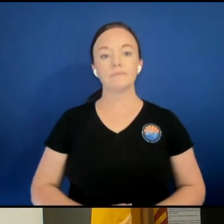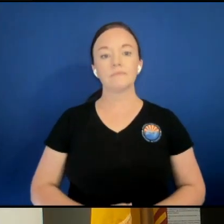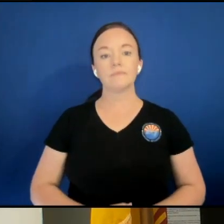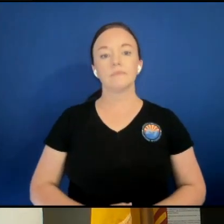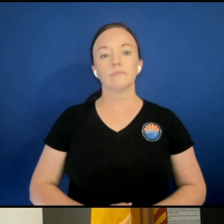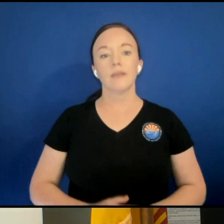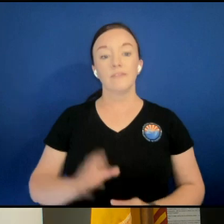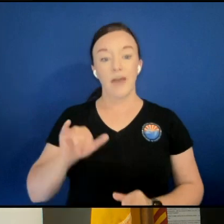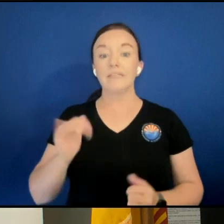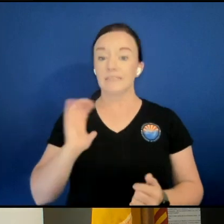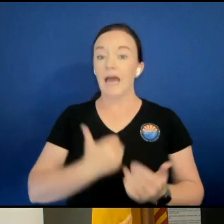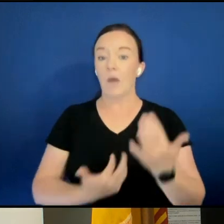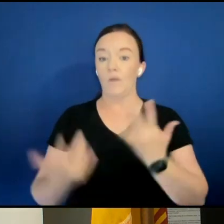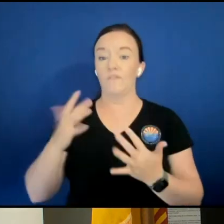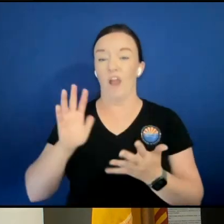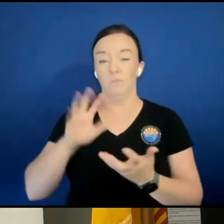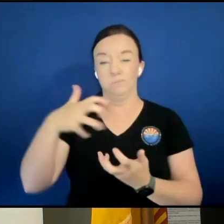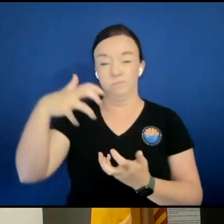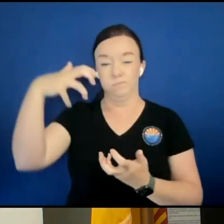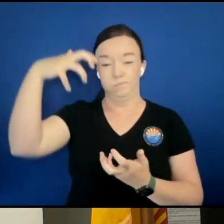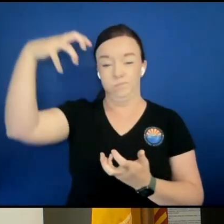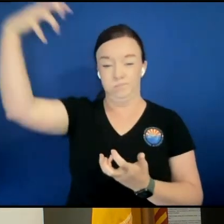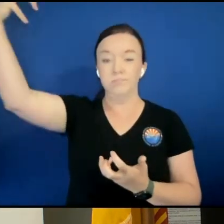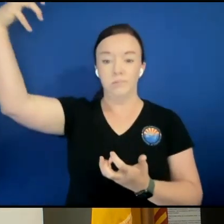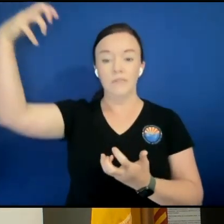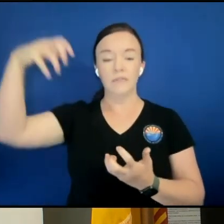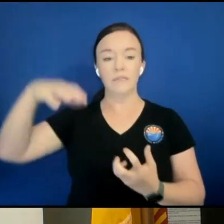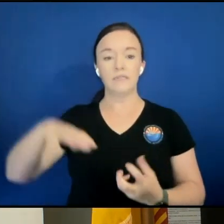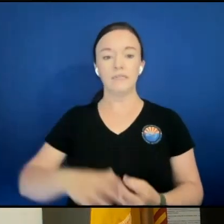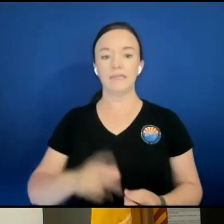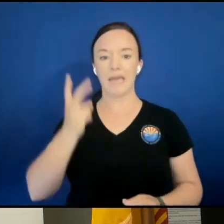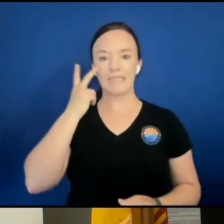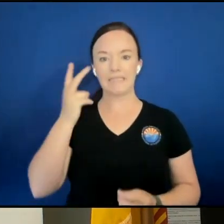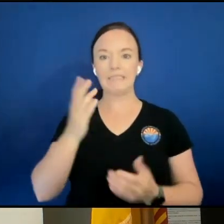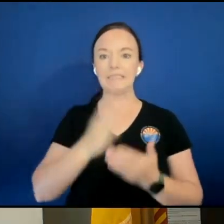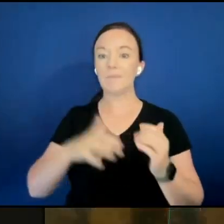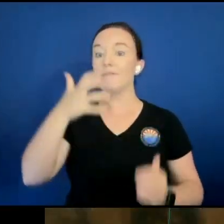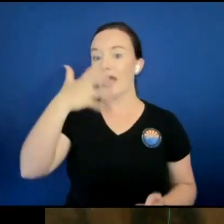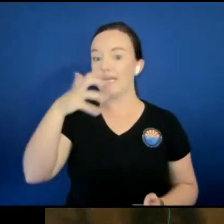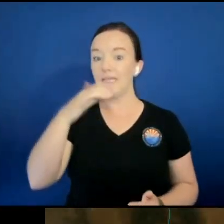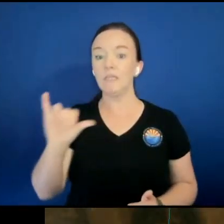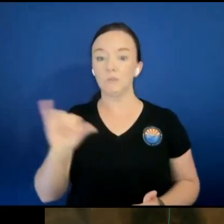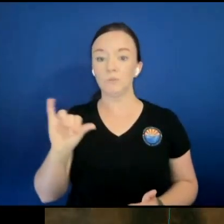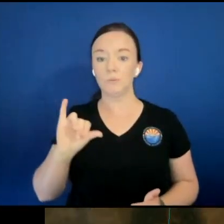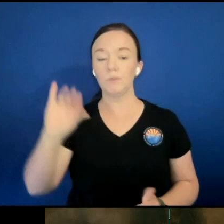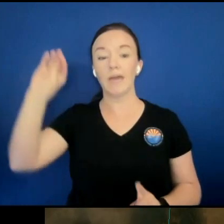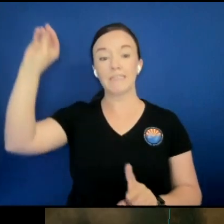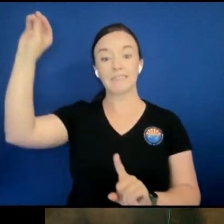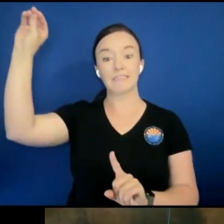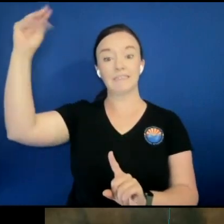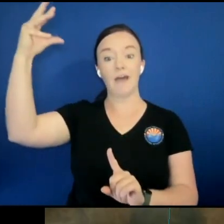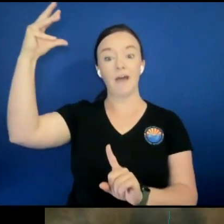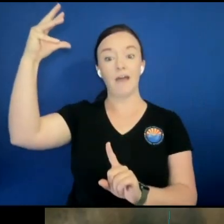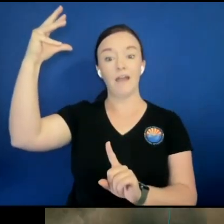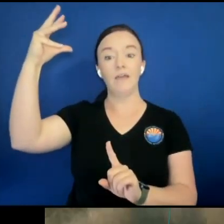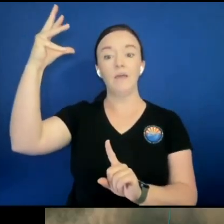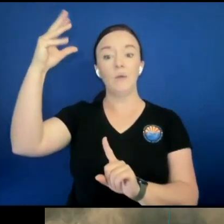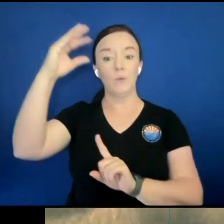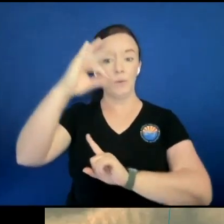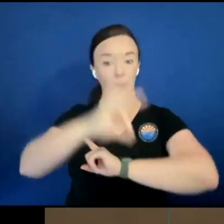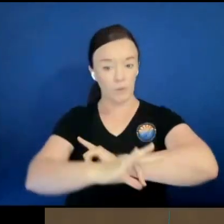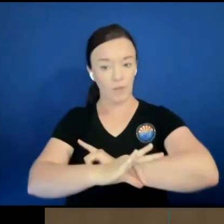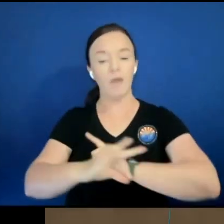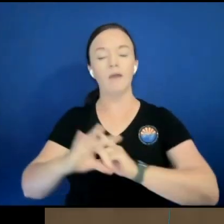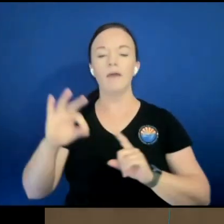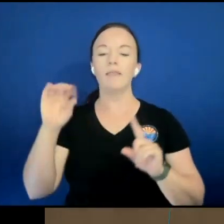lot of smoke, a big plume, and you can even see some of the heat there as we start to lose the sunlight, and our cameras need to switch over to